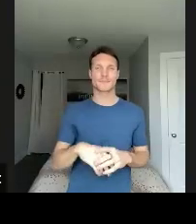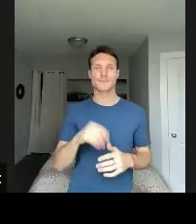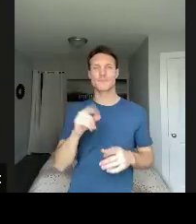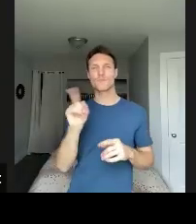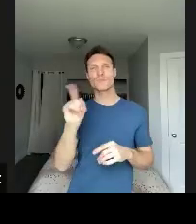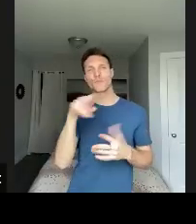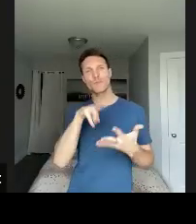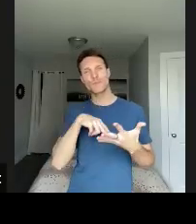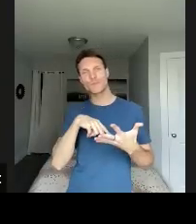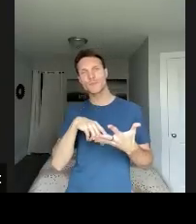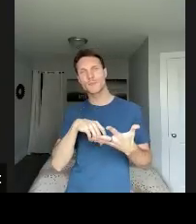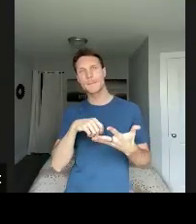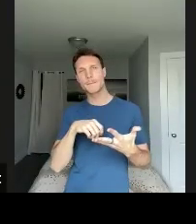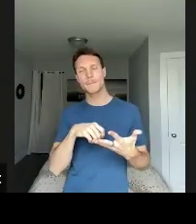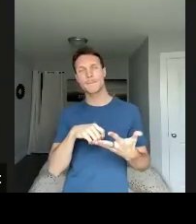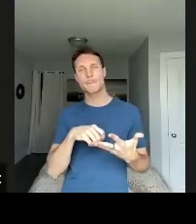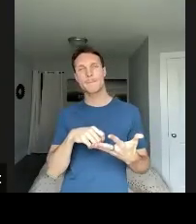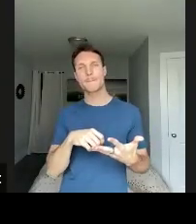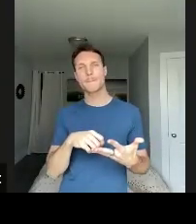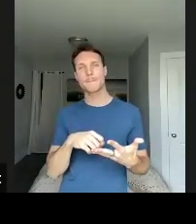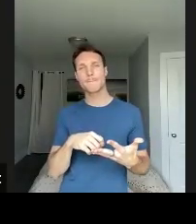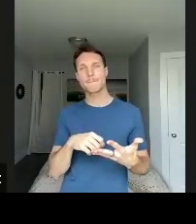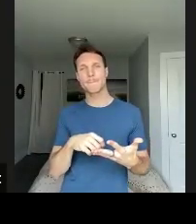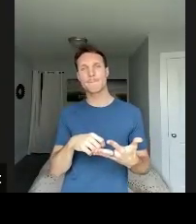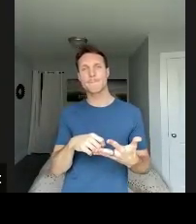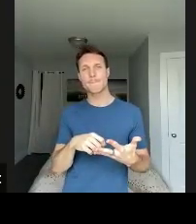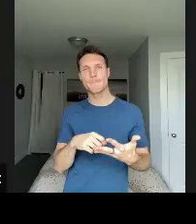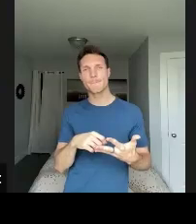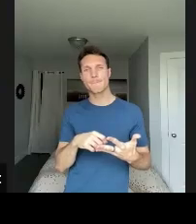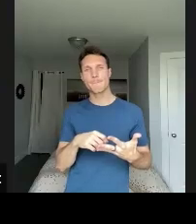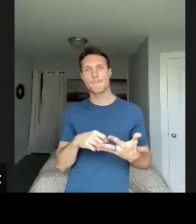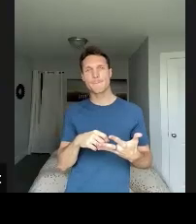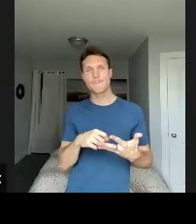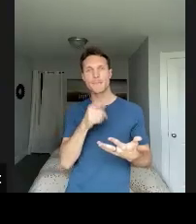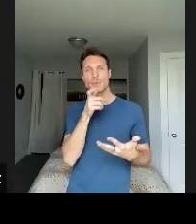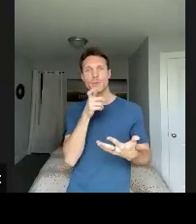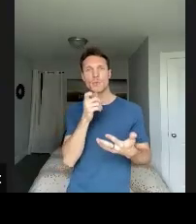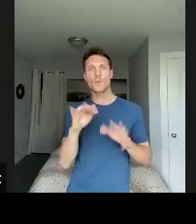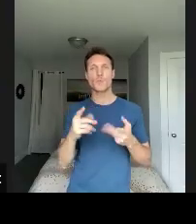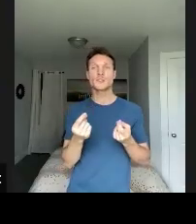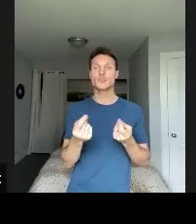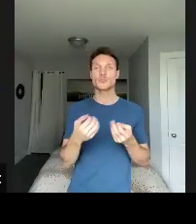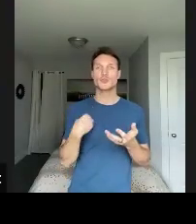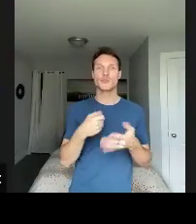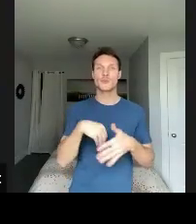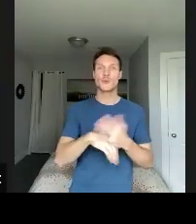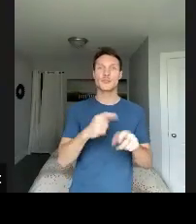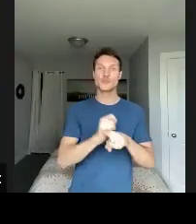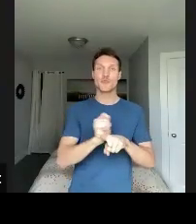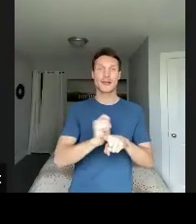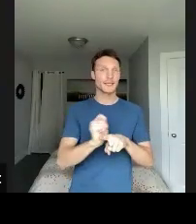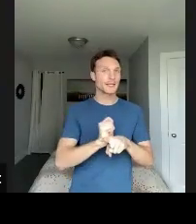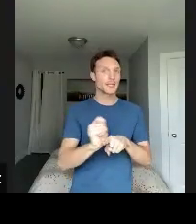to participate in the pilot of the training and are paying a stipend to provide that